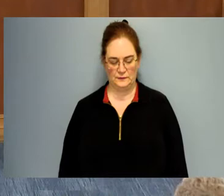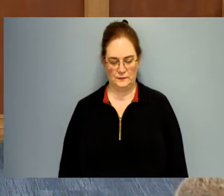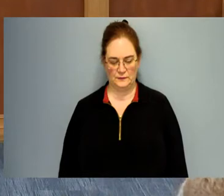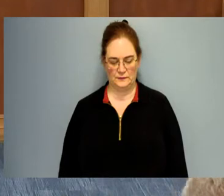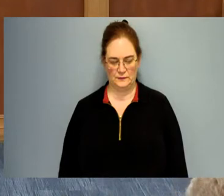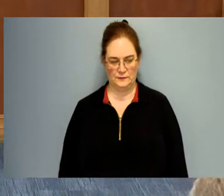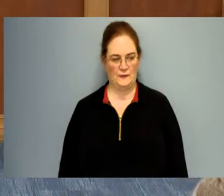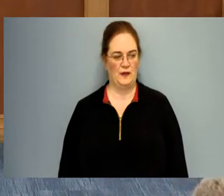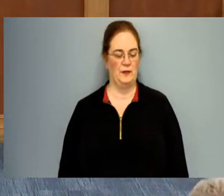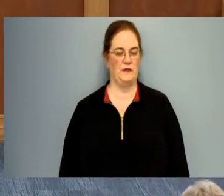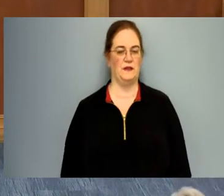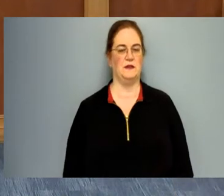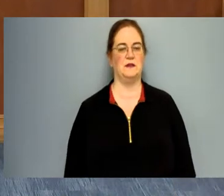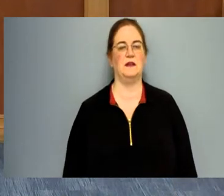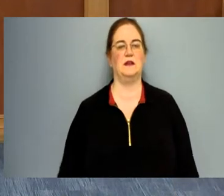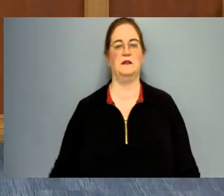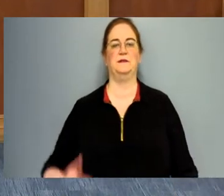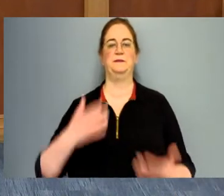Okay, thank you.